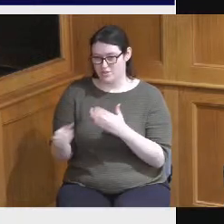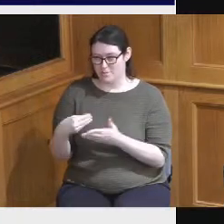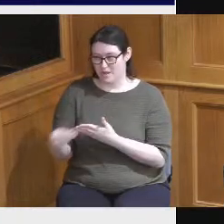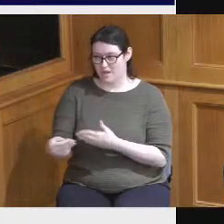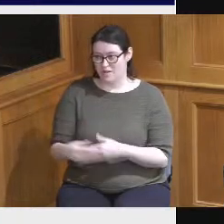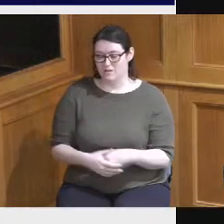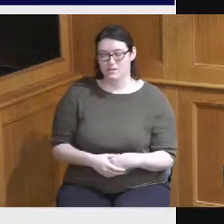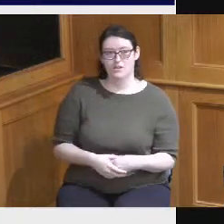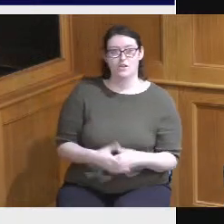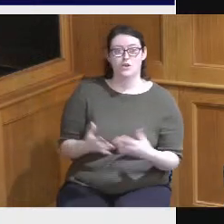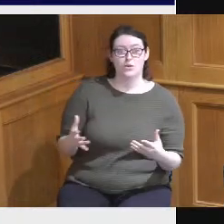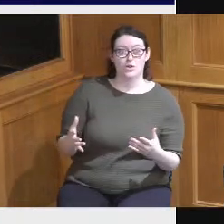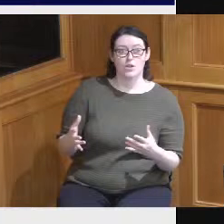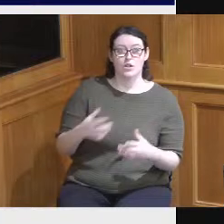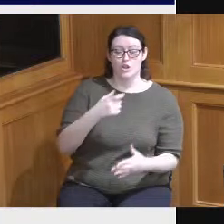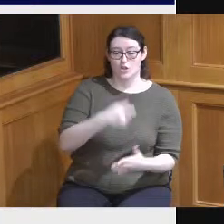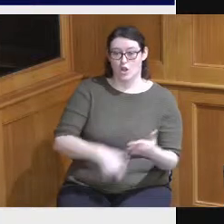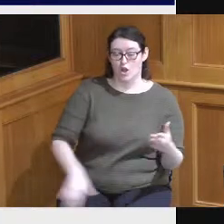cost of this entire